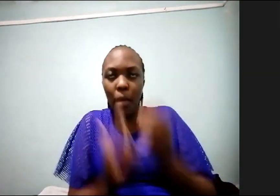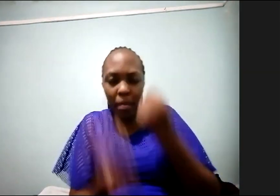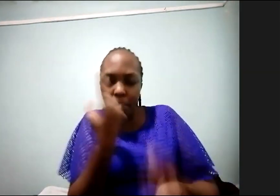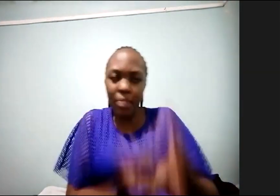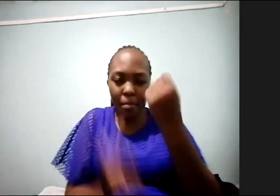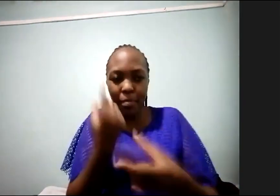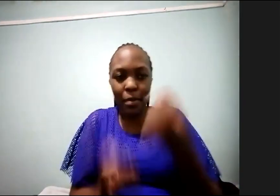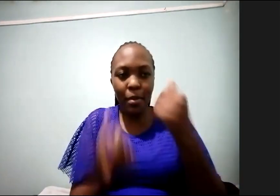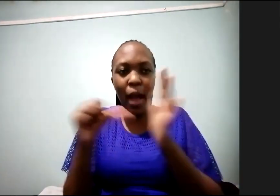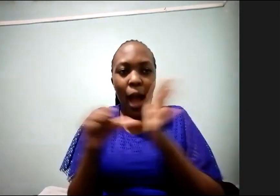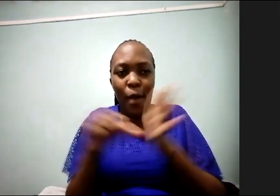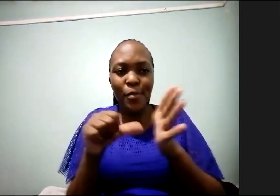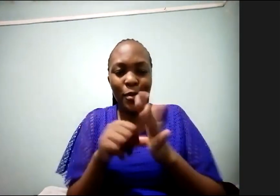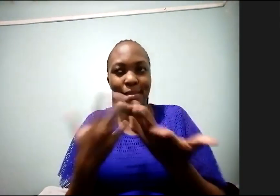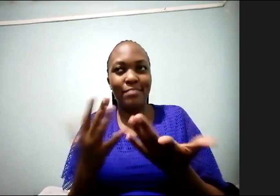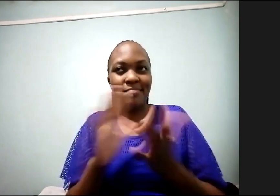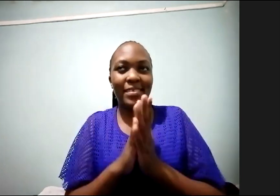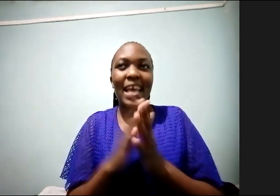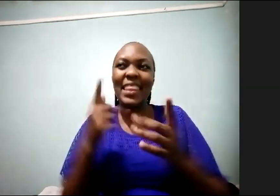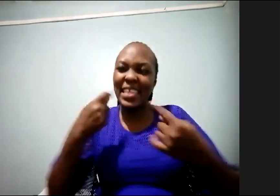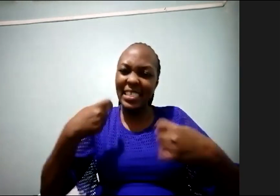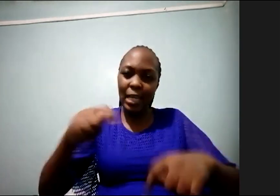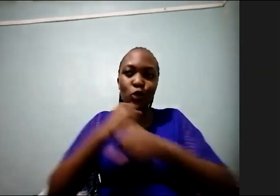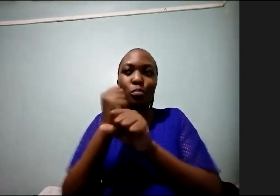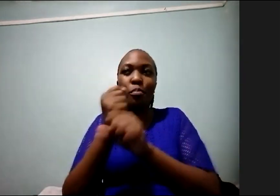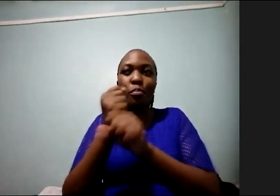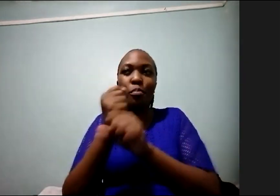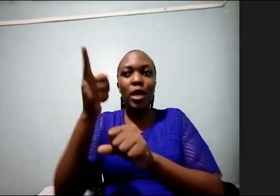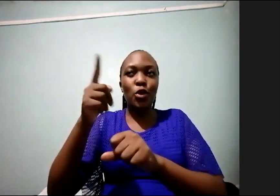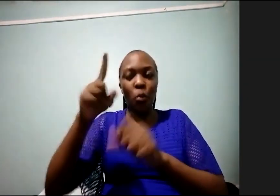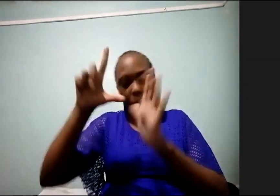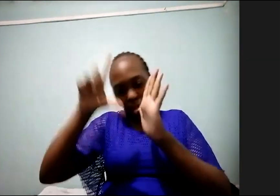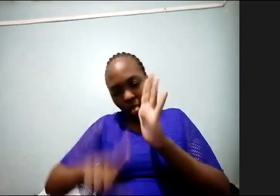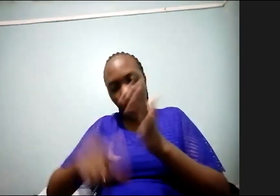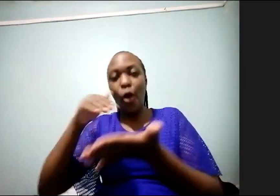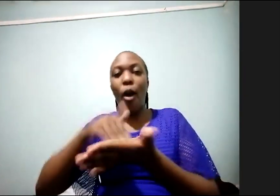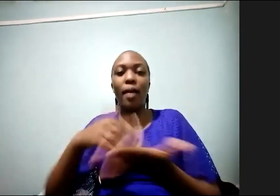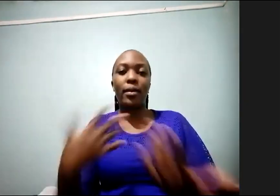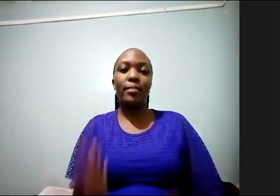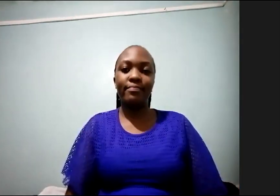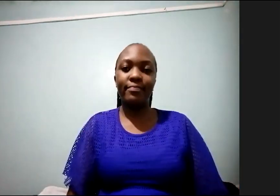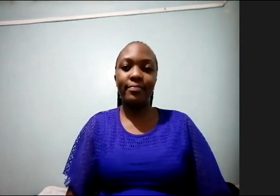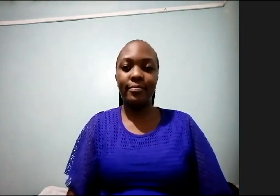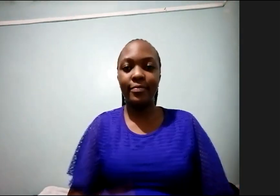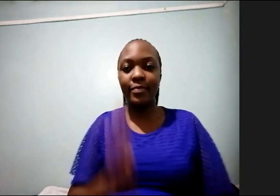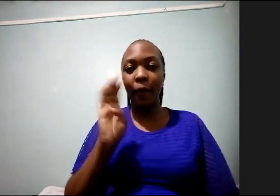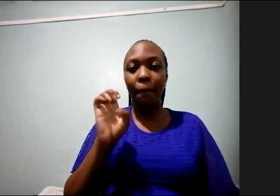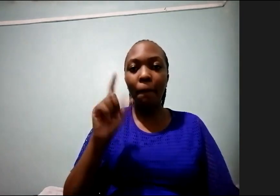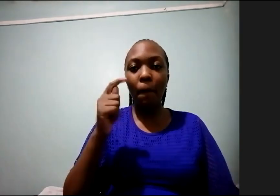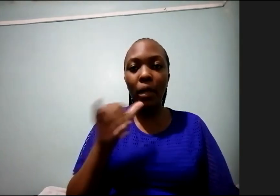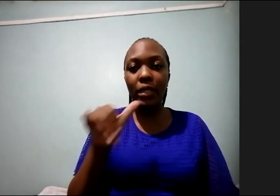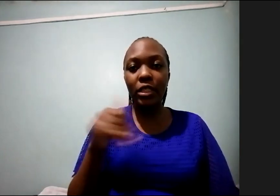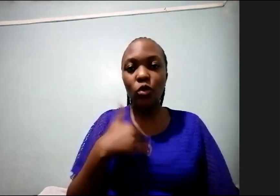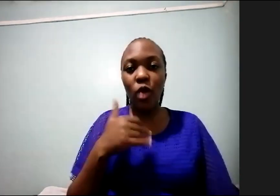Okay, thank you, Bran, for your contribution. Betty, Yes. did you have any contribution? I can see your mic is on.